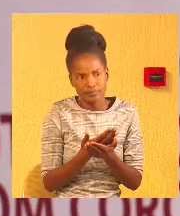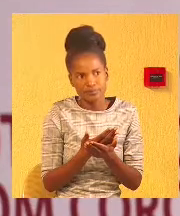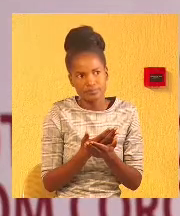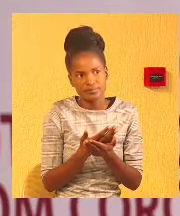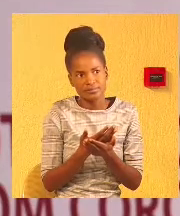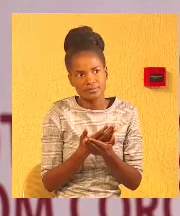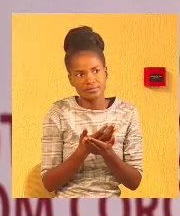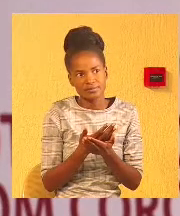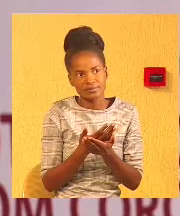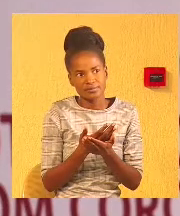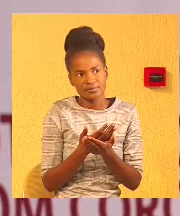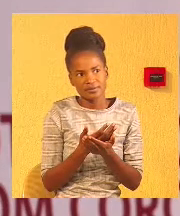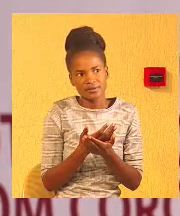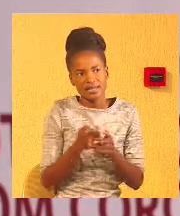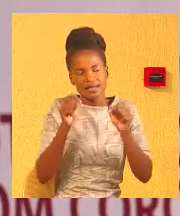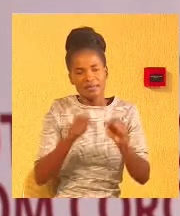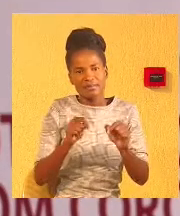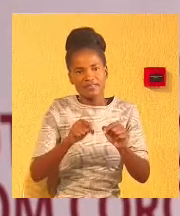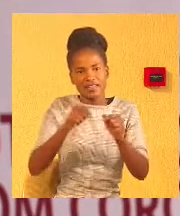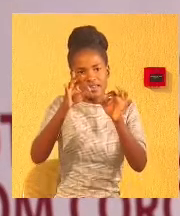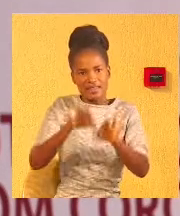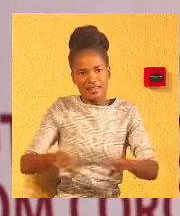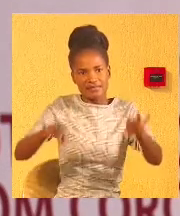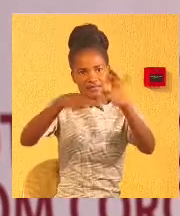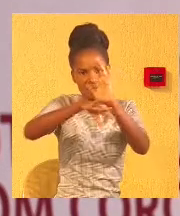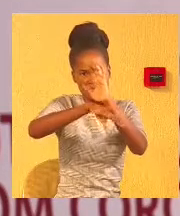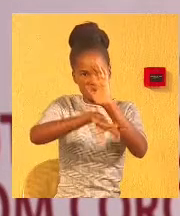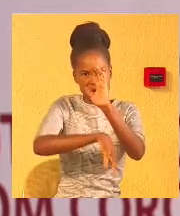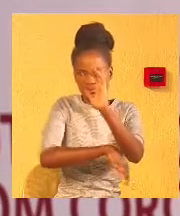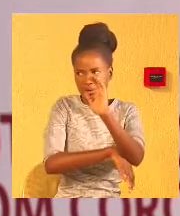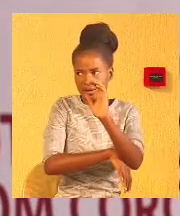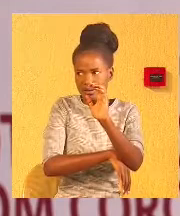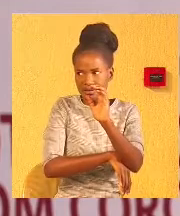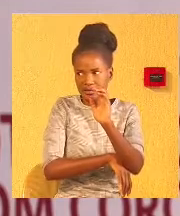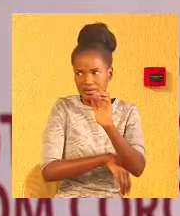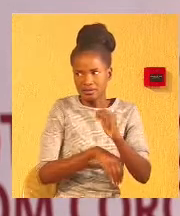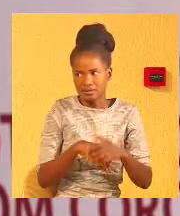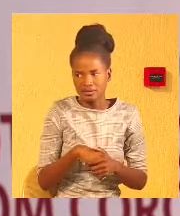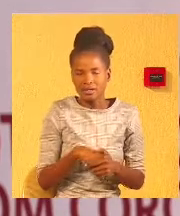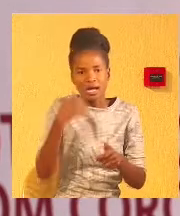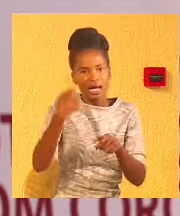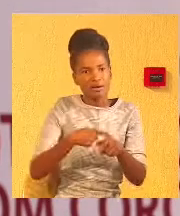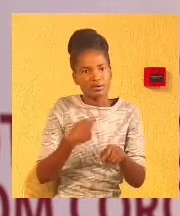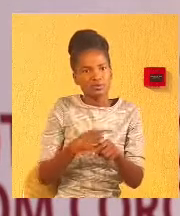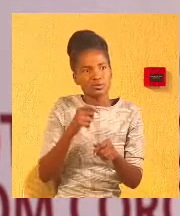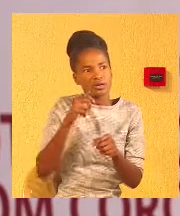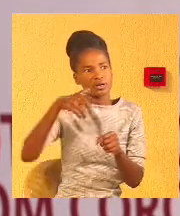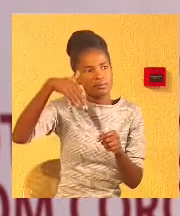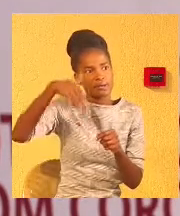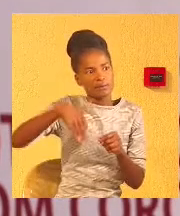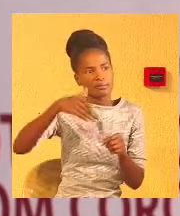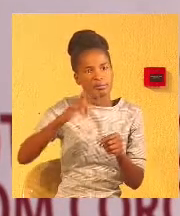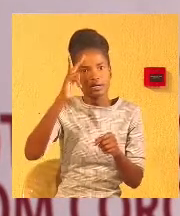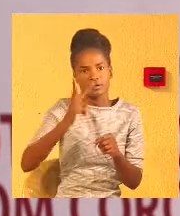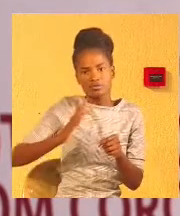learning, especially around crop production and our dependency for imports, was the question for you as crop